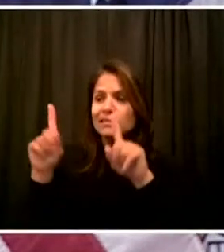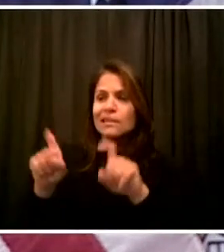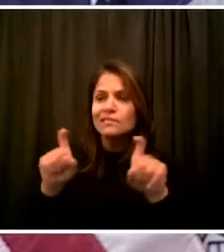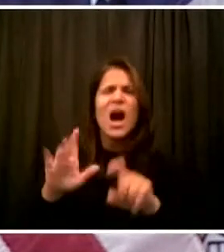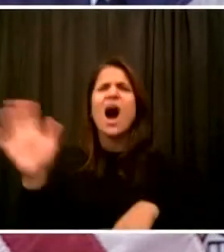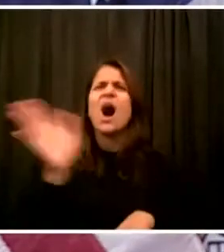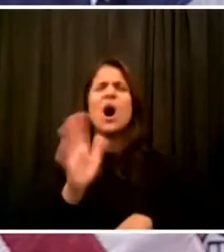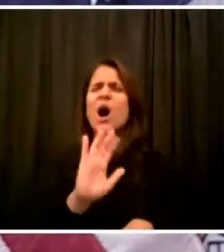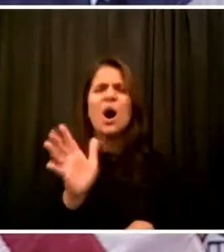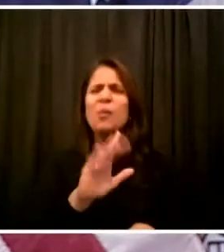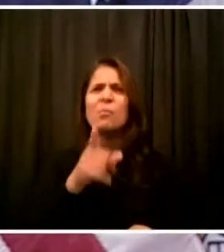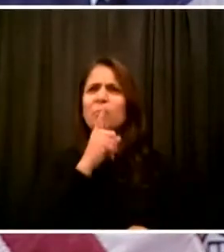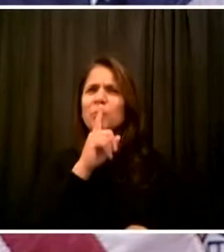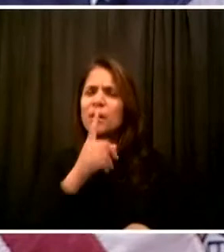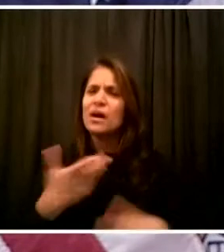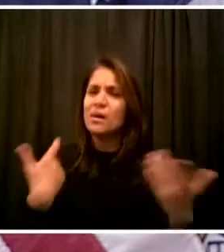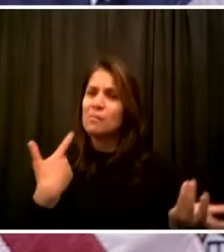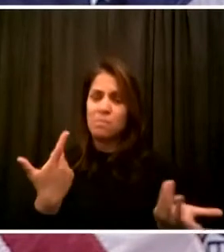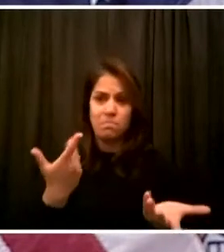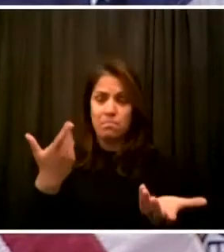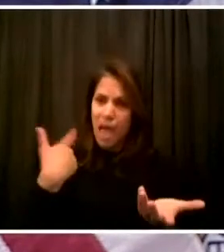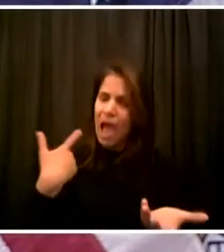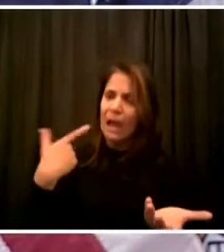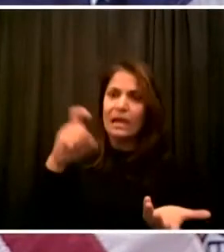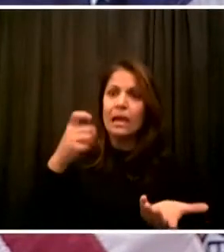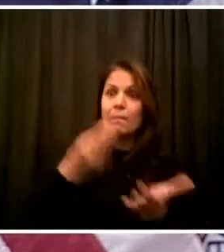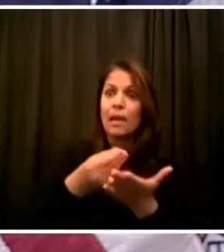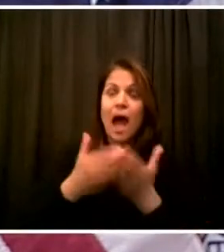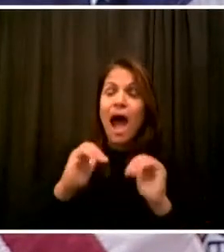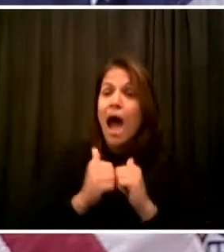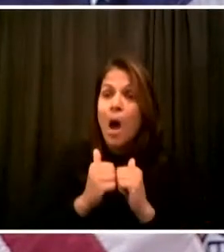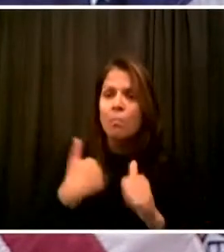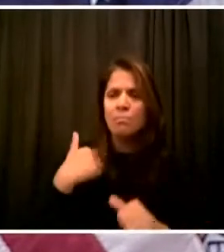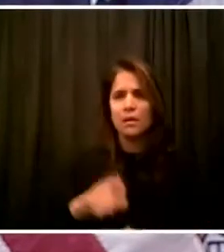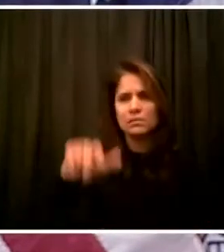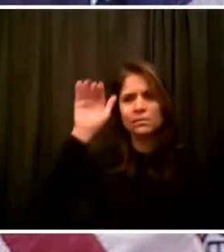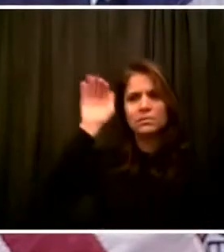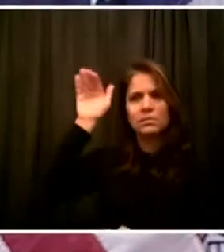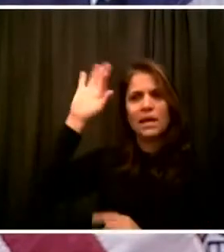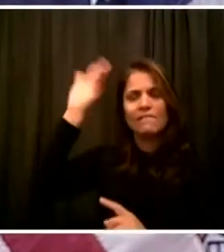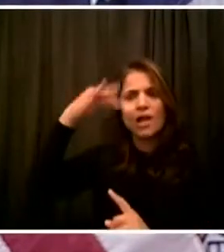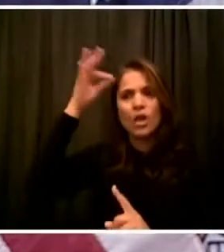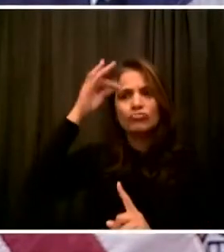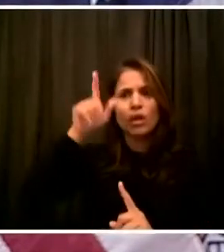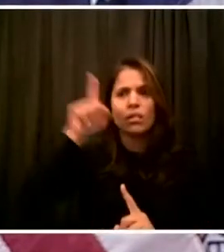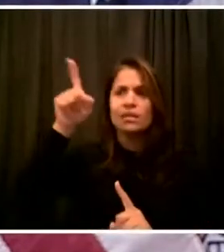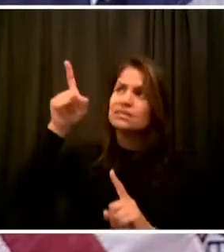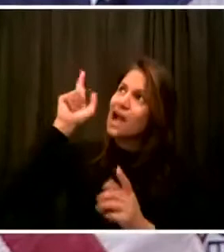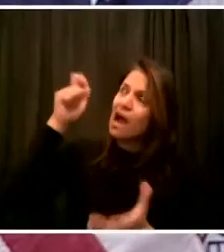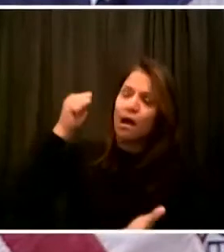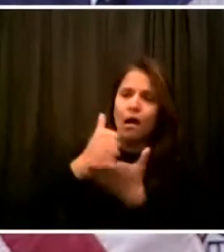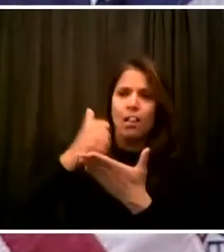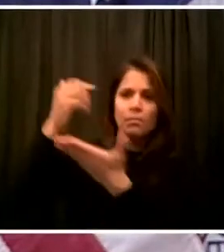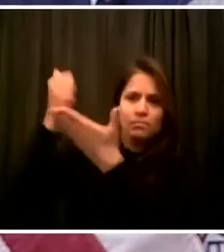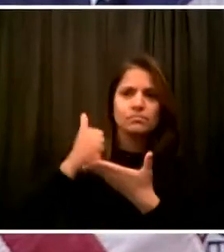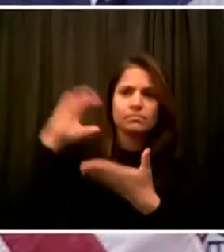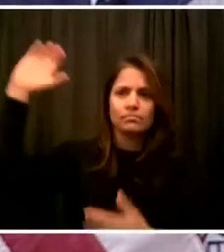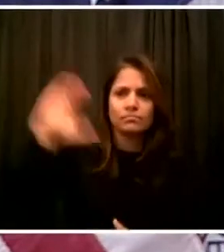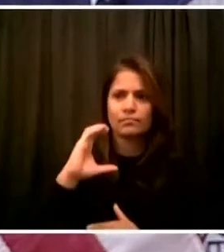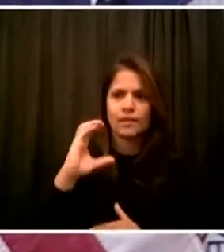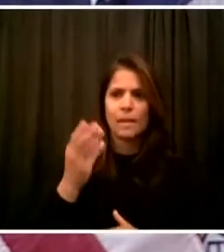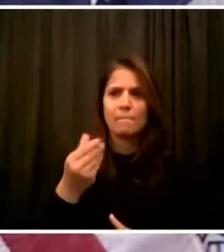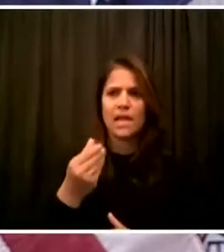am pleased that we're making progress, and I'm pleased that the labs are working with us to open up more capacity, and I'm pleased that we're able to bring